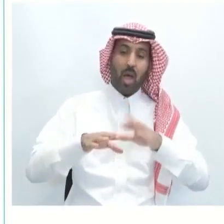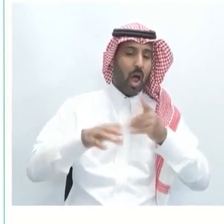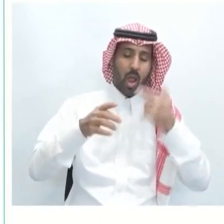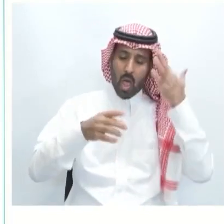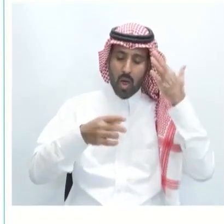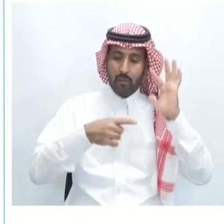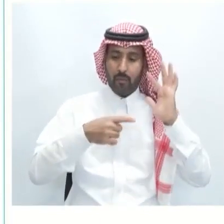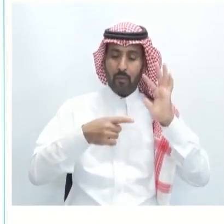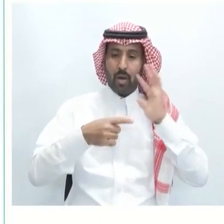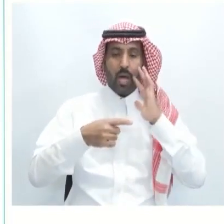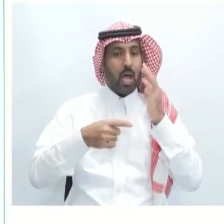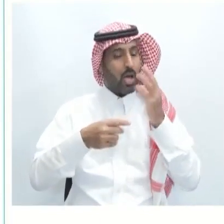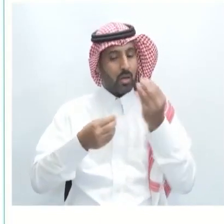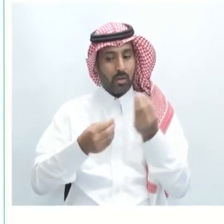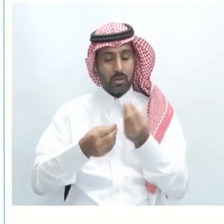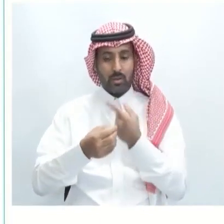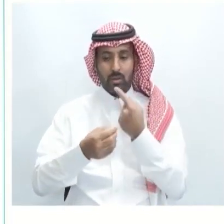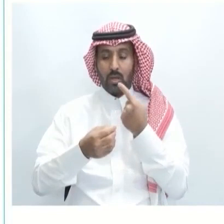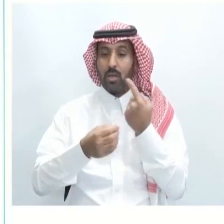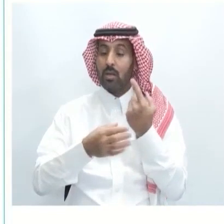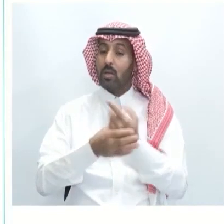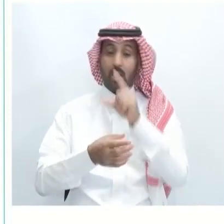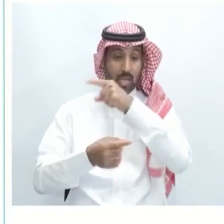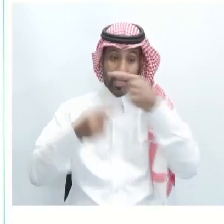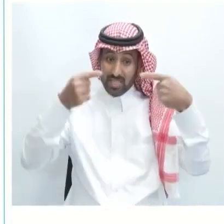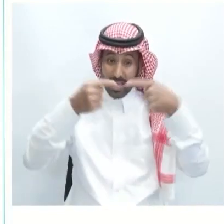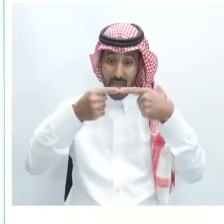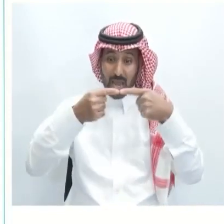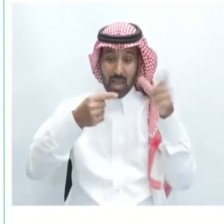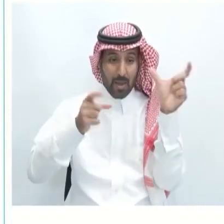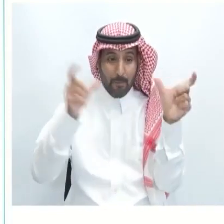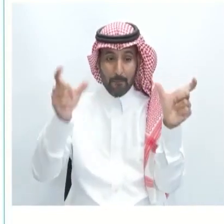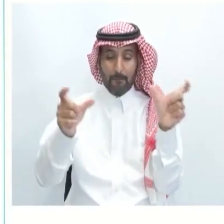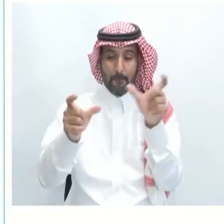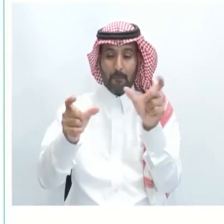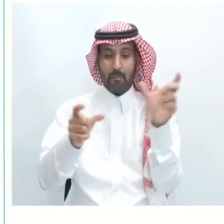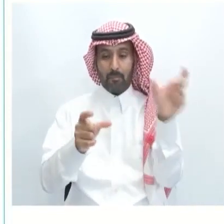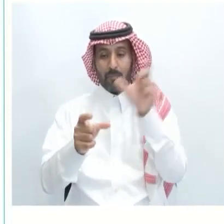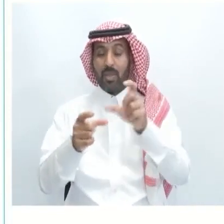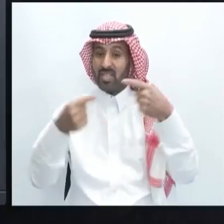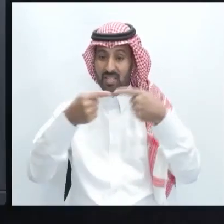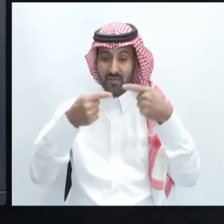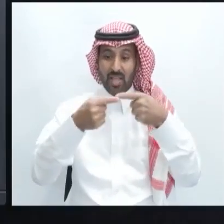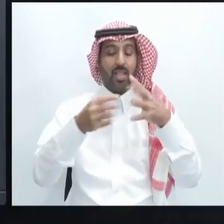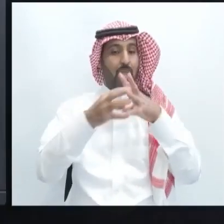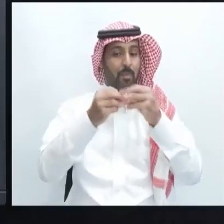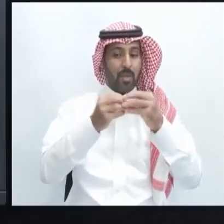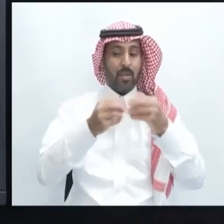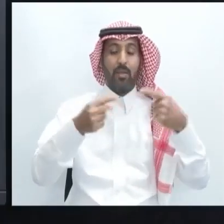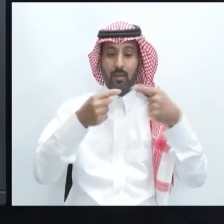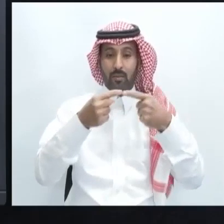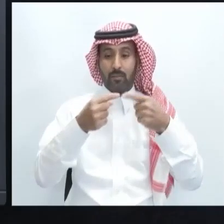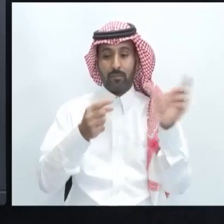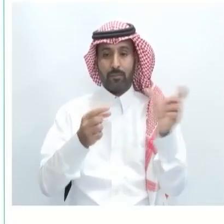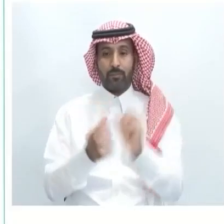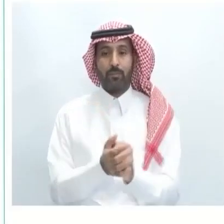however, otherwise, and yet. So all of these here are transition words in their different meanings, in the different